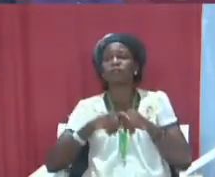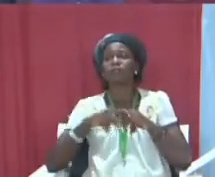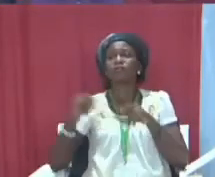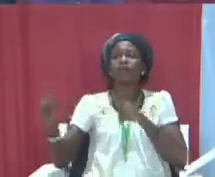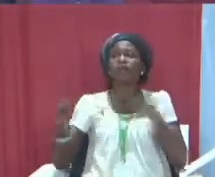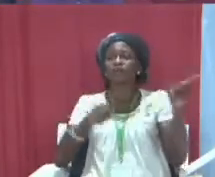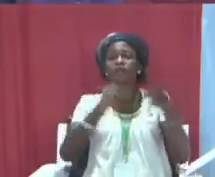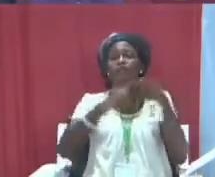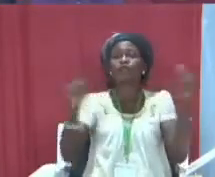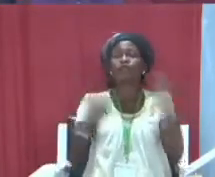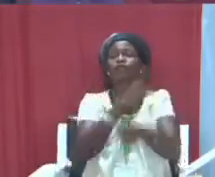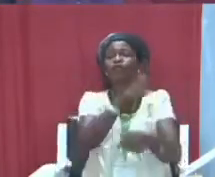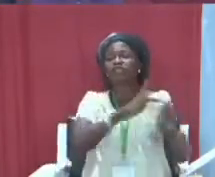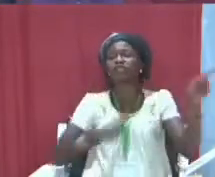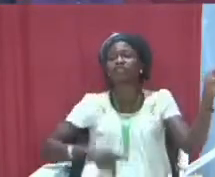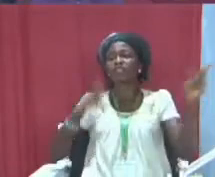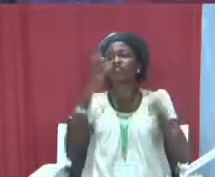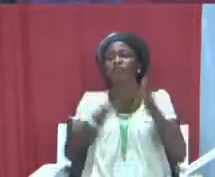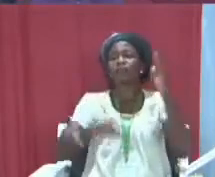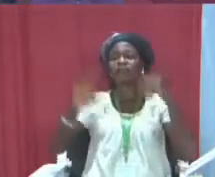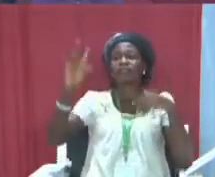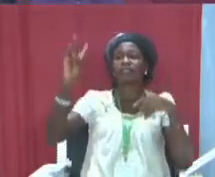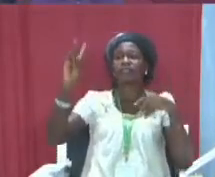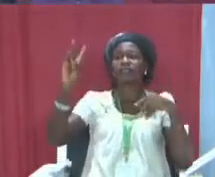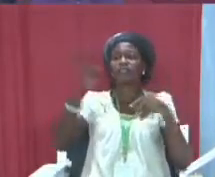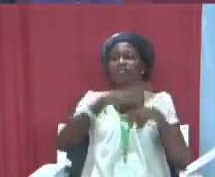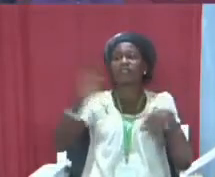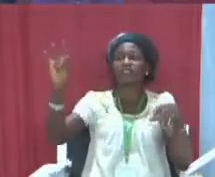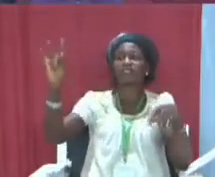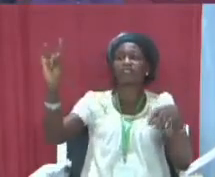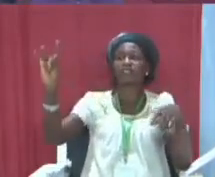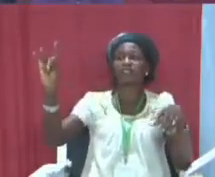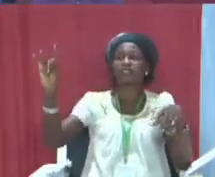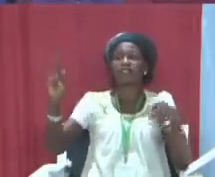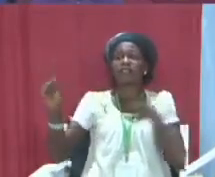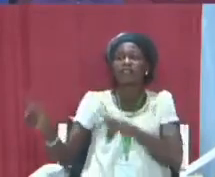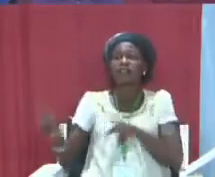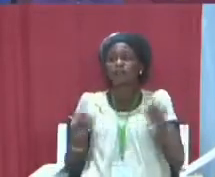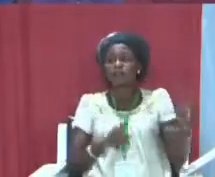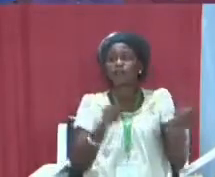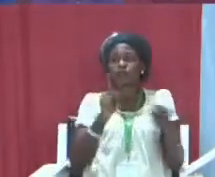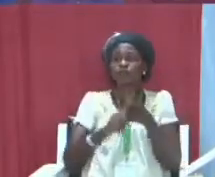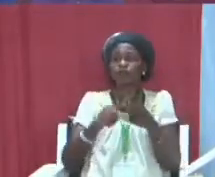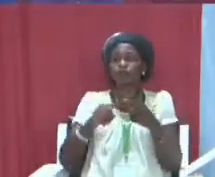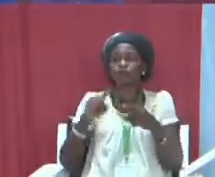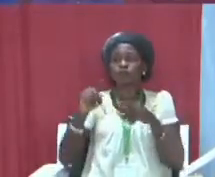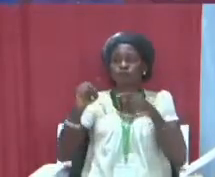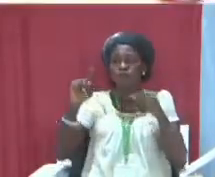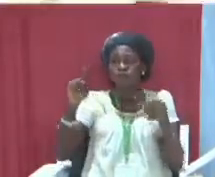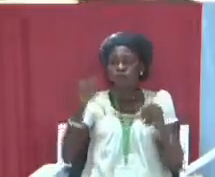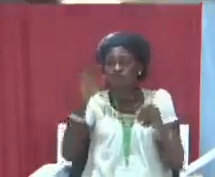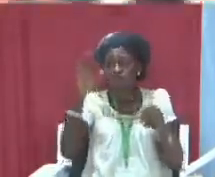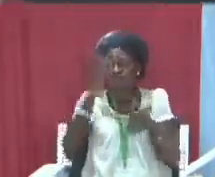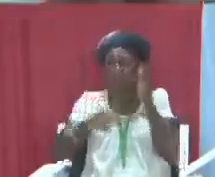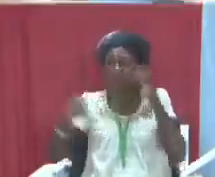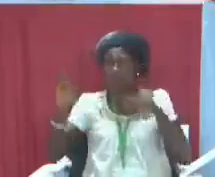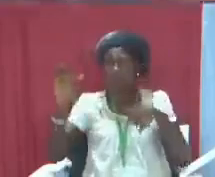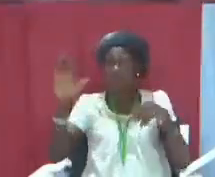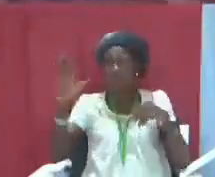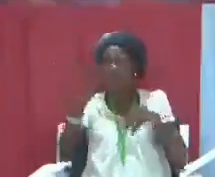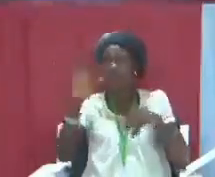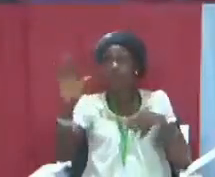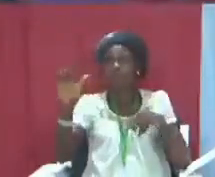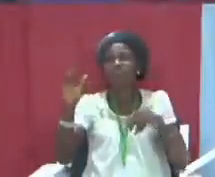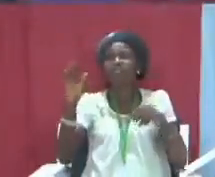According to 1 Kings chapter 17, and 18. According to James chapter 5 verse 16,